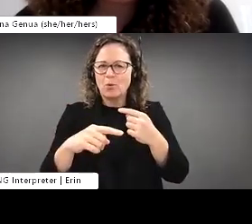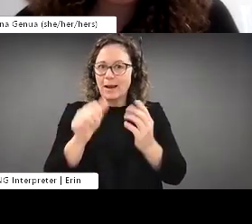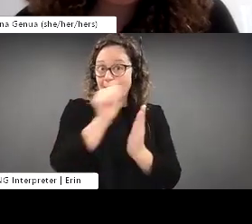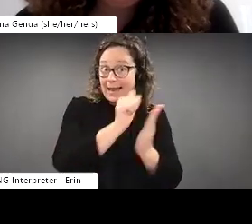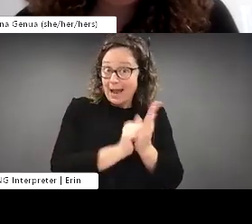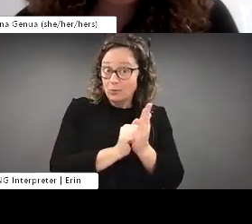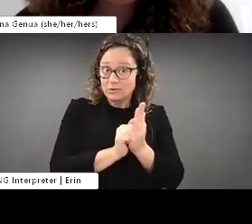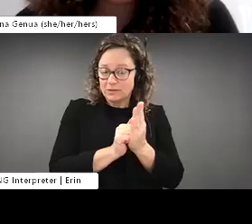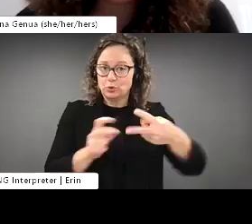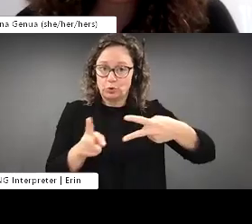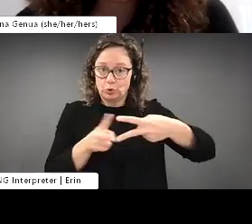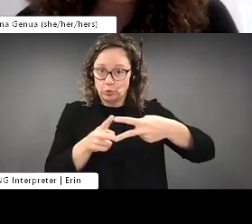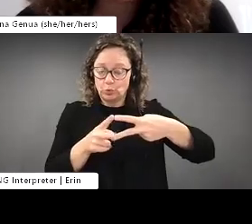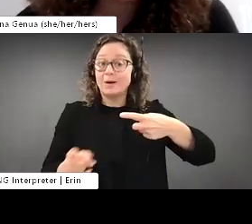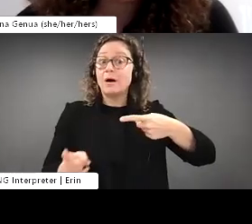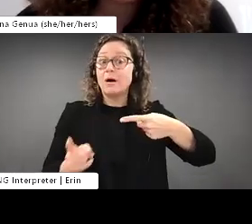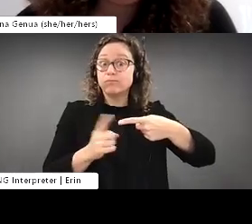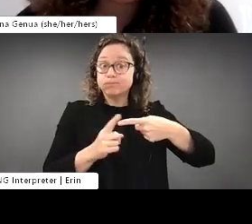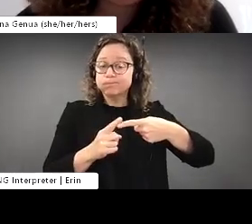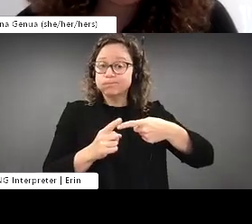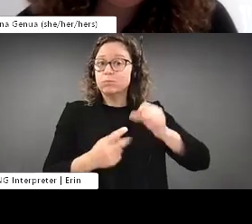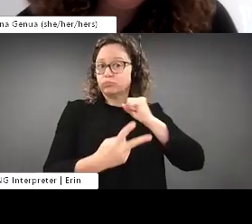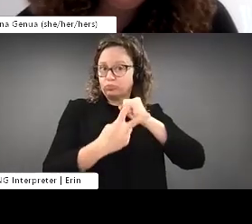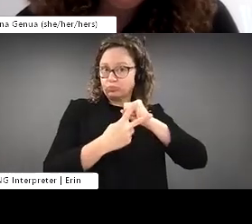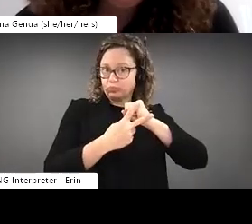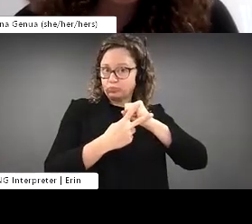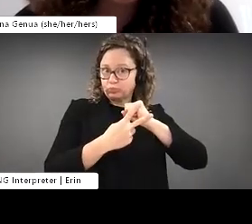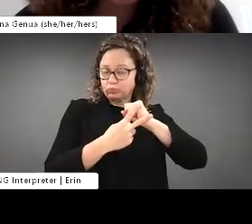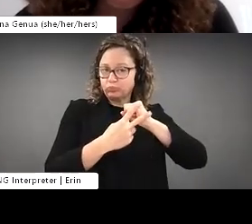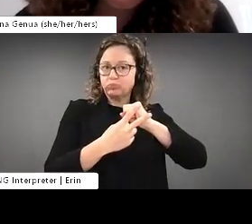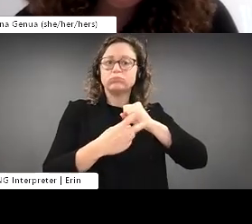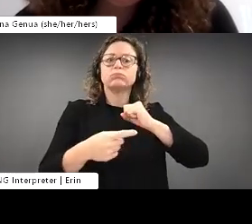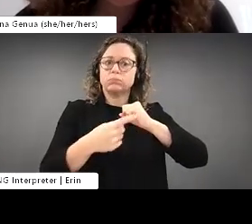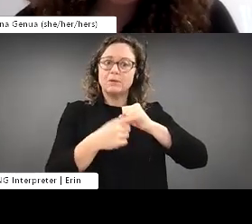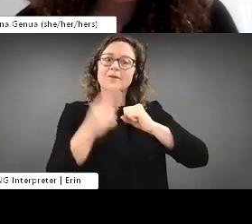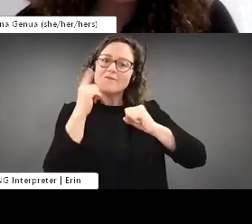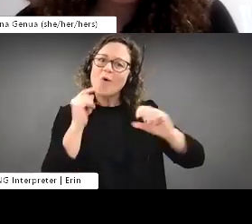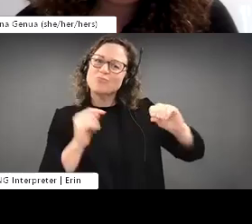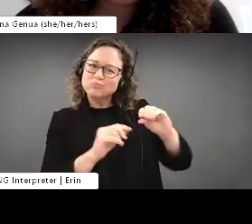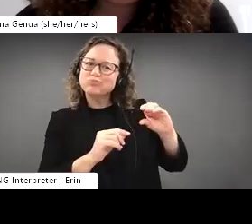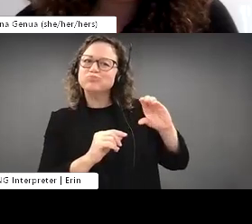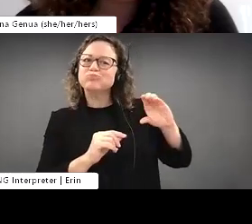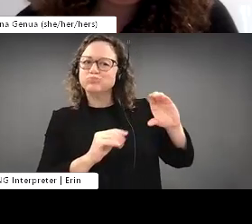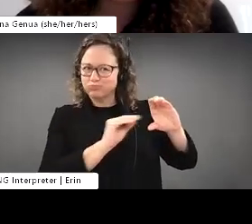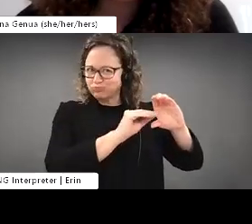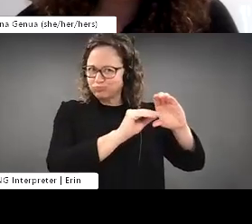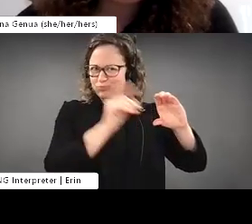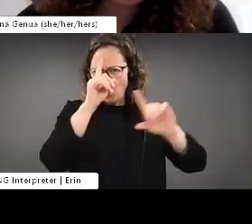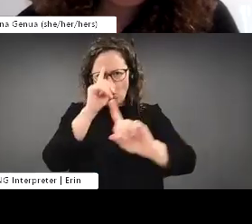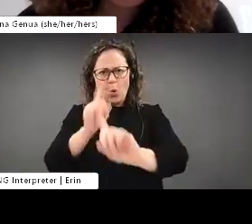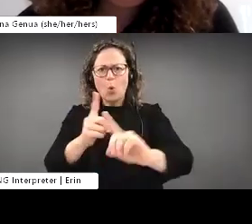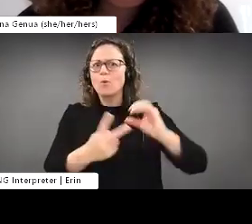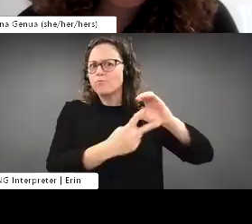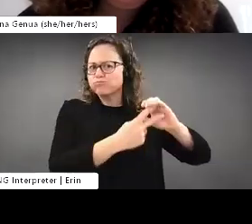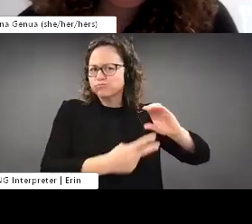about the savings account. So this account is to help you save money. You will earn interest on this, on the money that you put